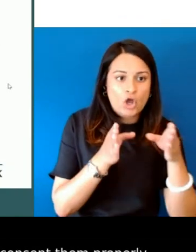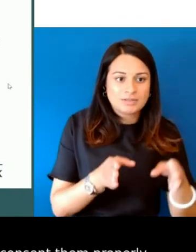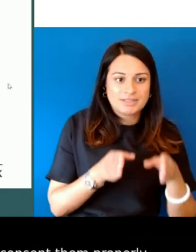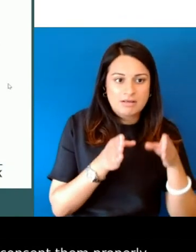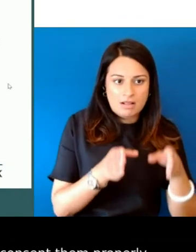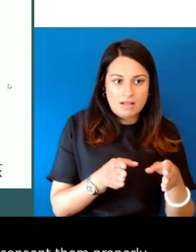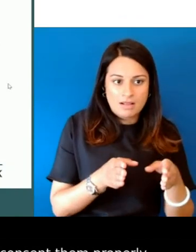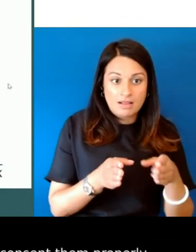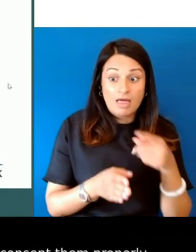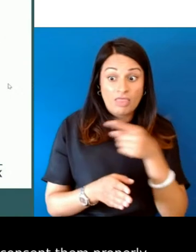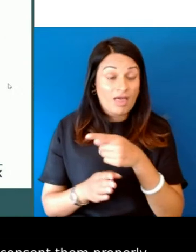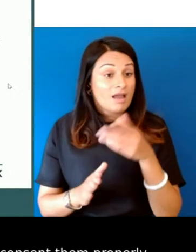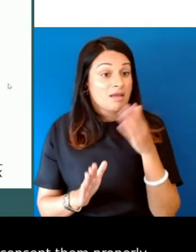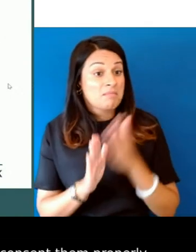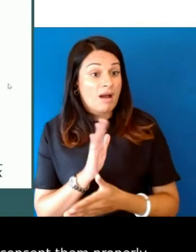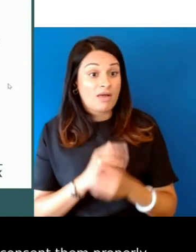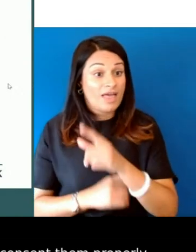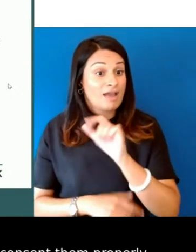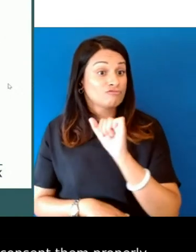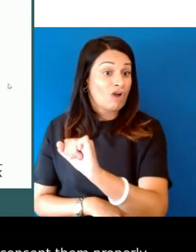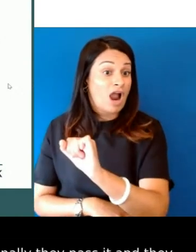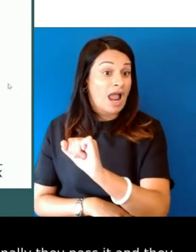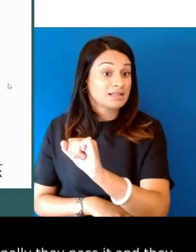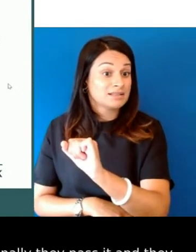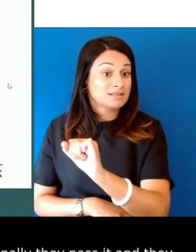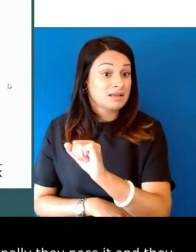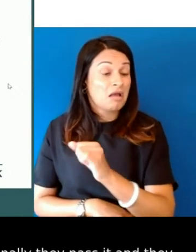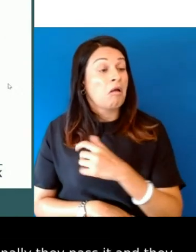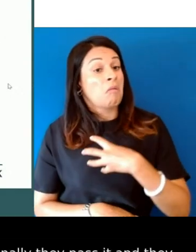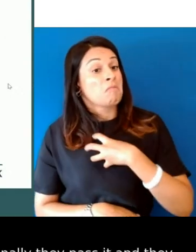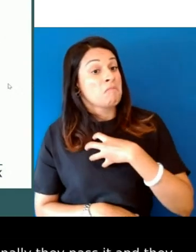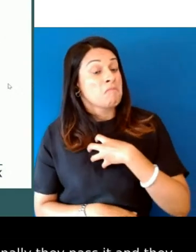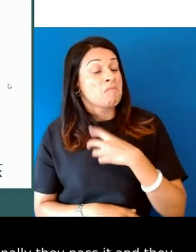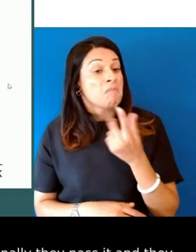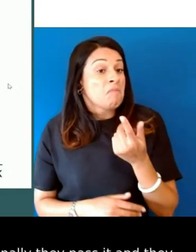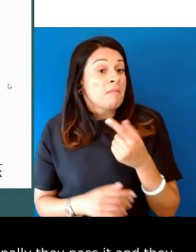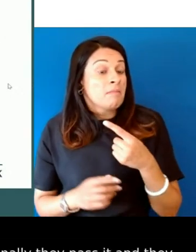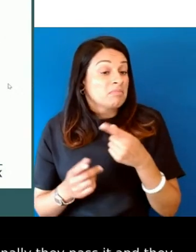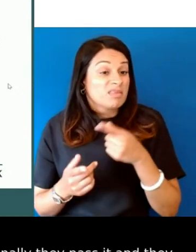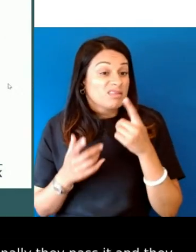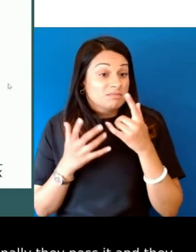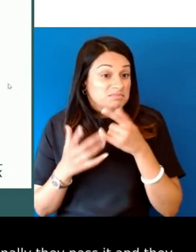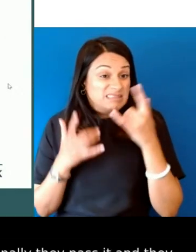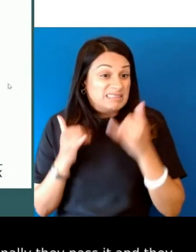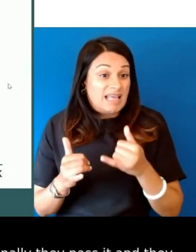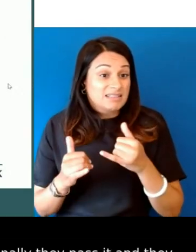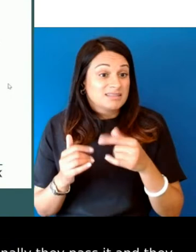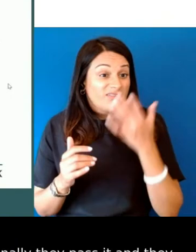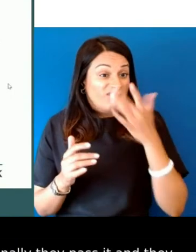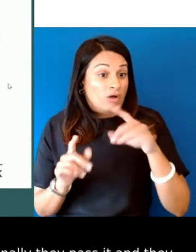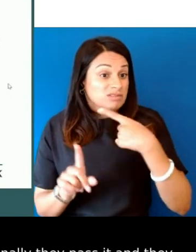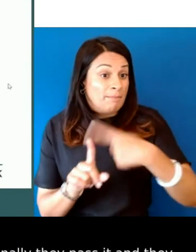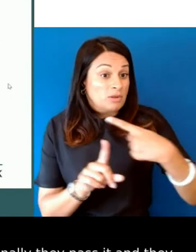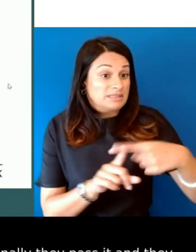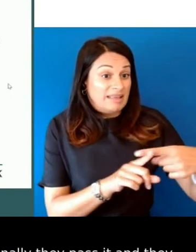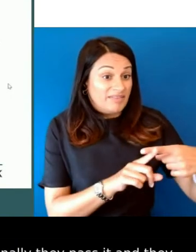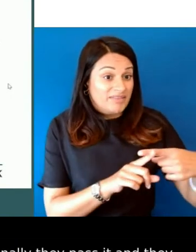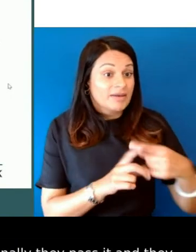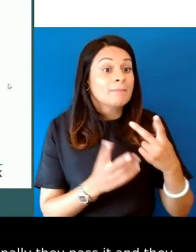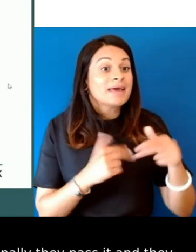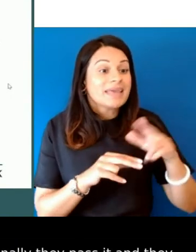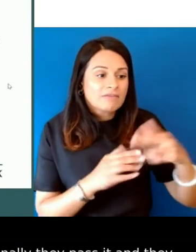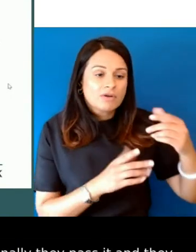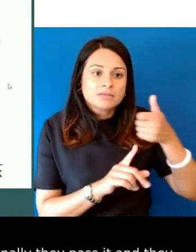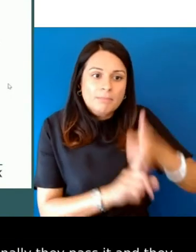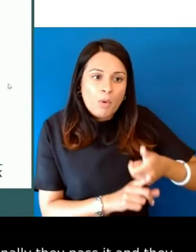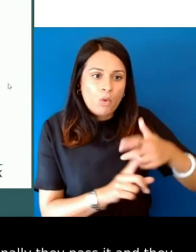pass it and they were right and they have outgrown it and the tests are just falsely positive um but otherwise then in a supported environment where we could